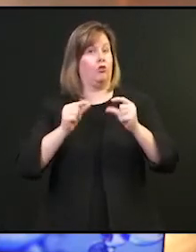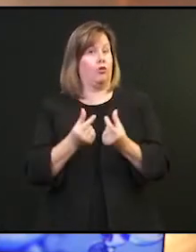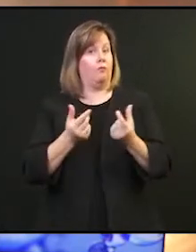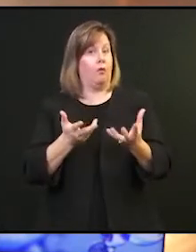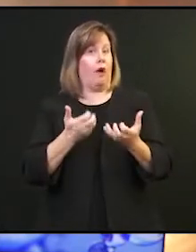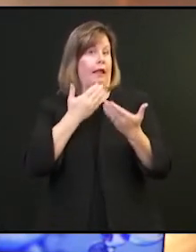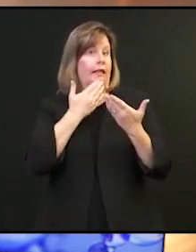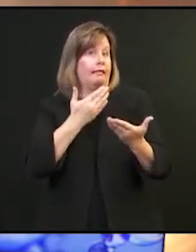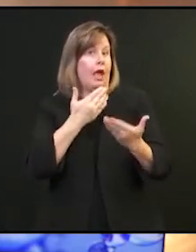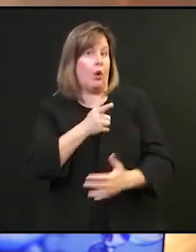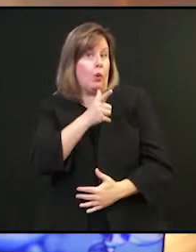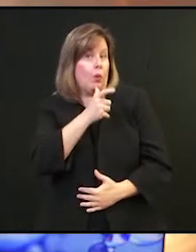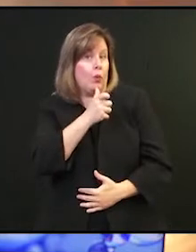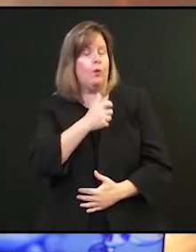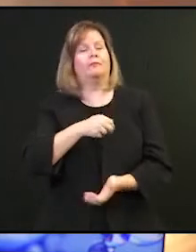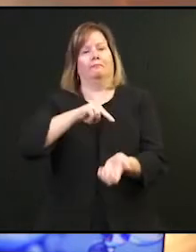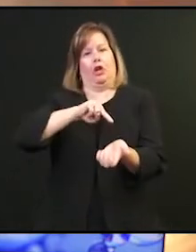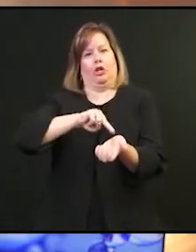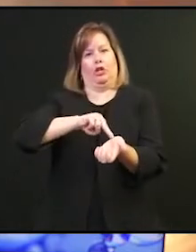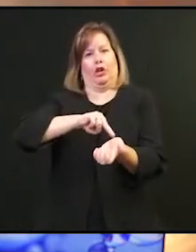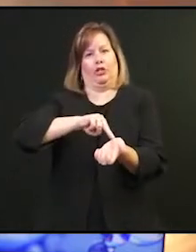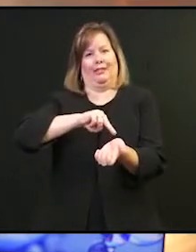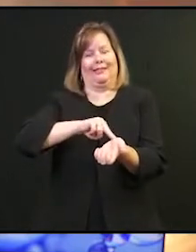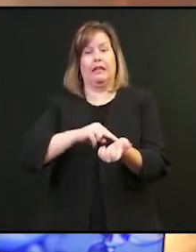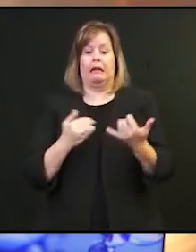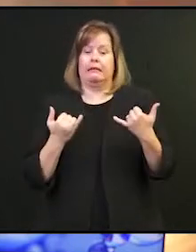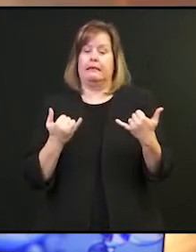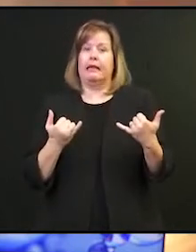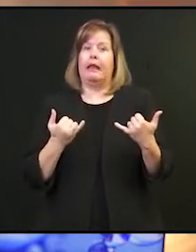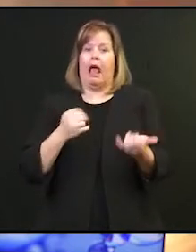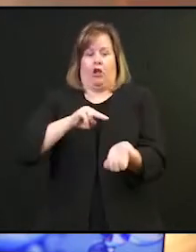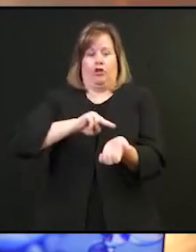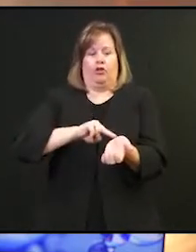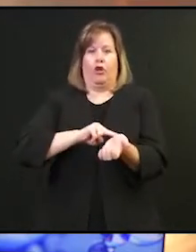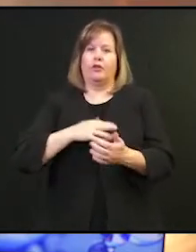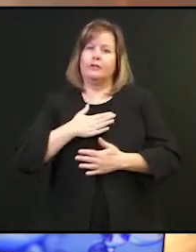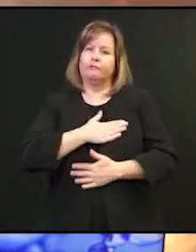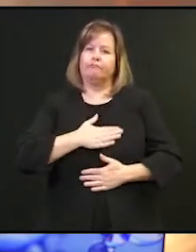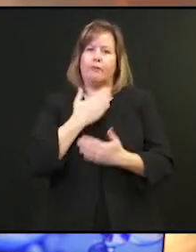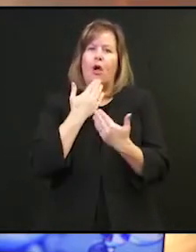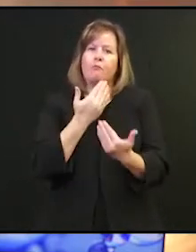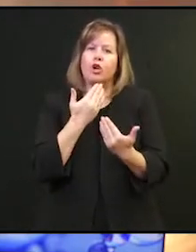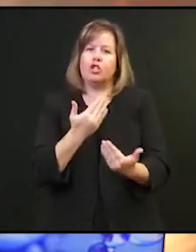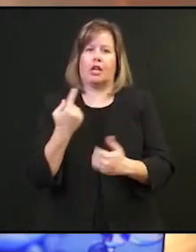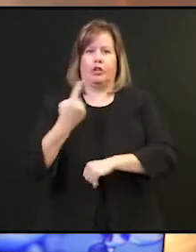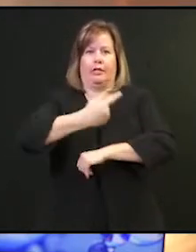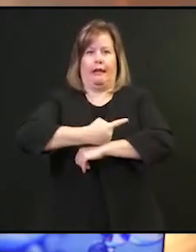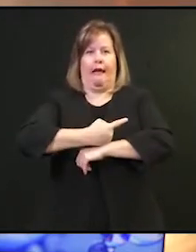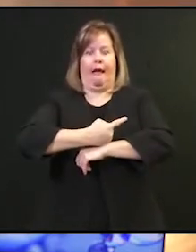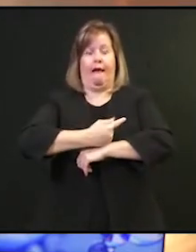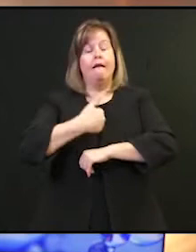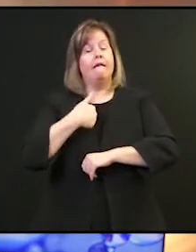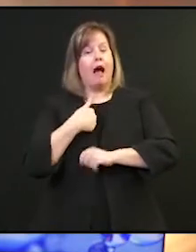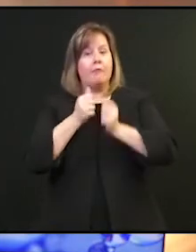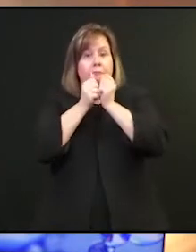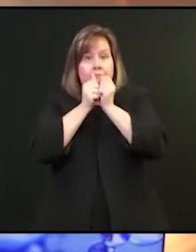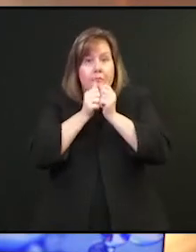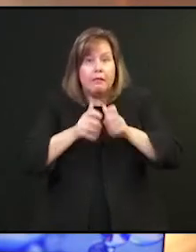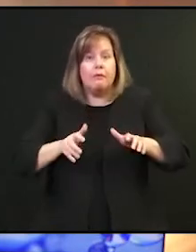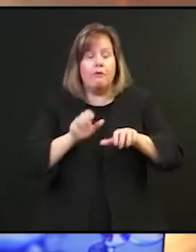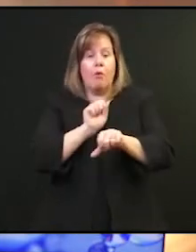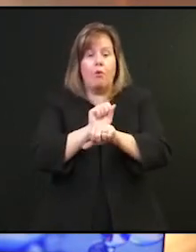nurses. Today is Nurse Appreciation Day. I'm blessed to work with a large team of nurses here at the Kent County Health